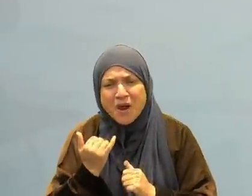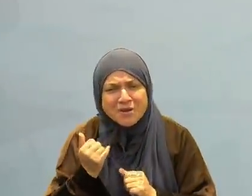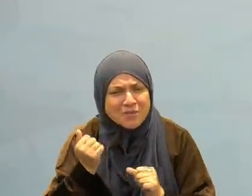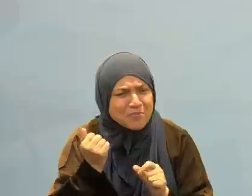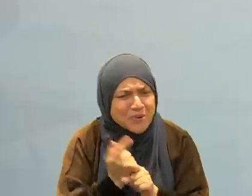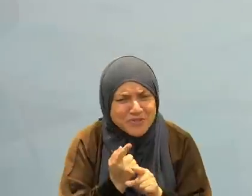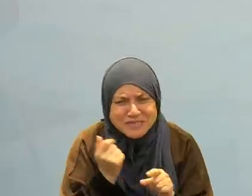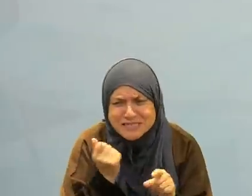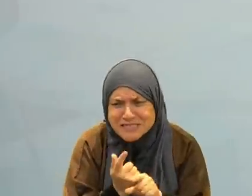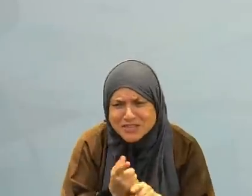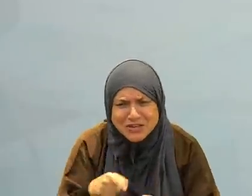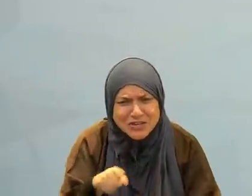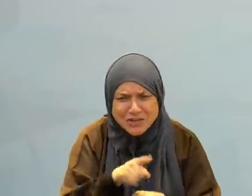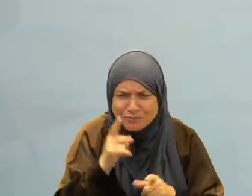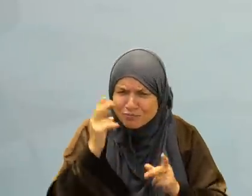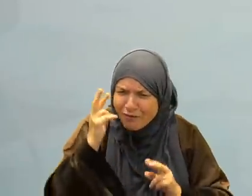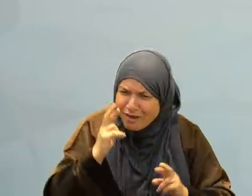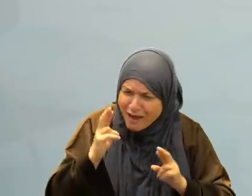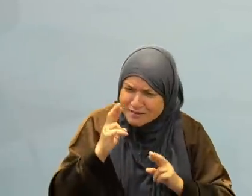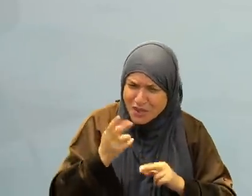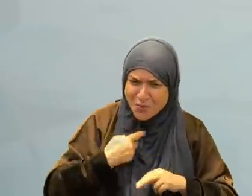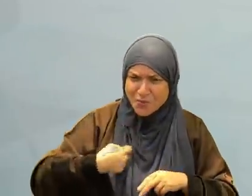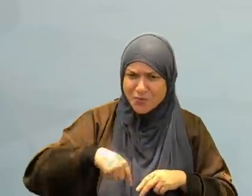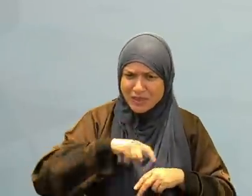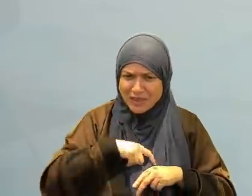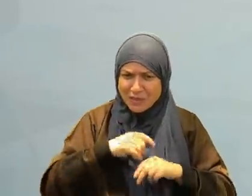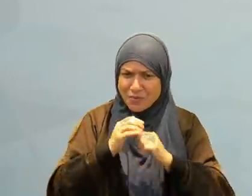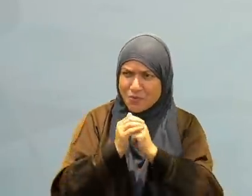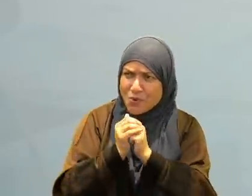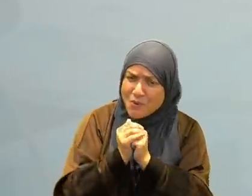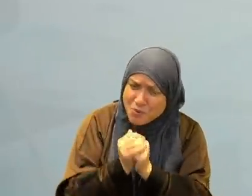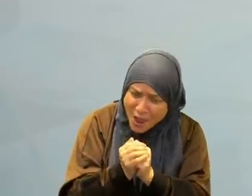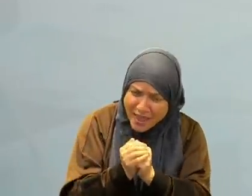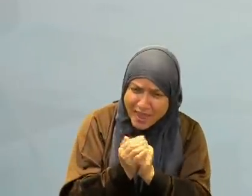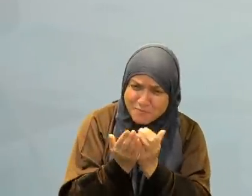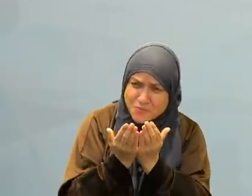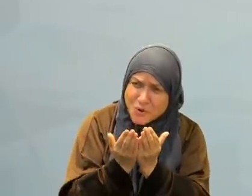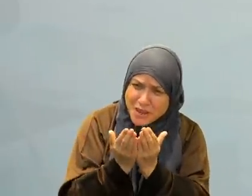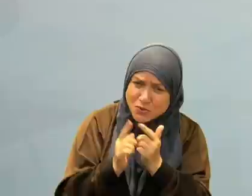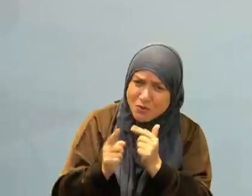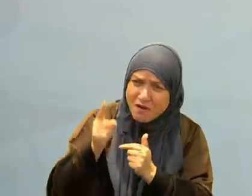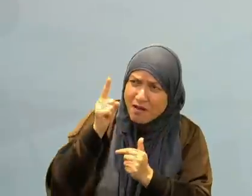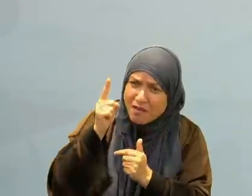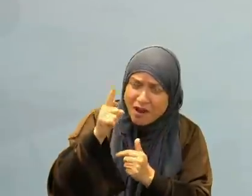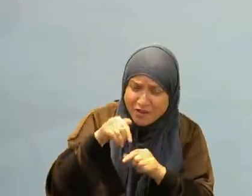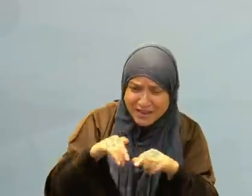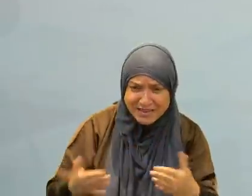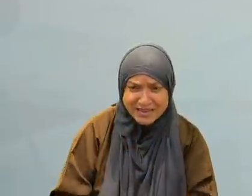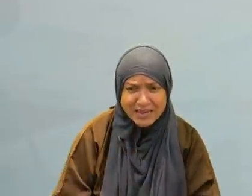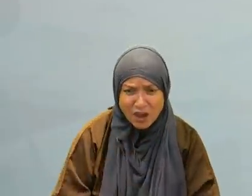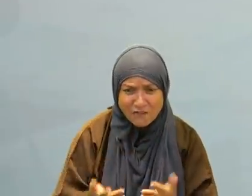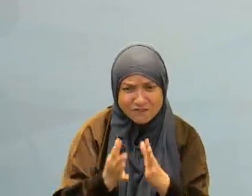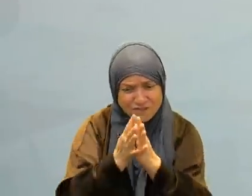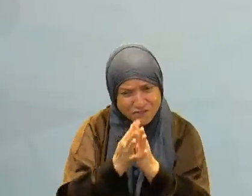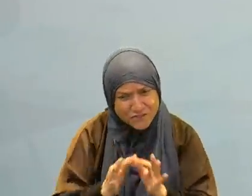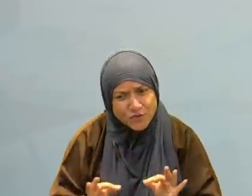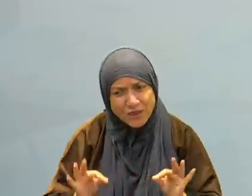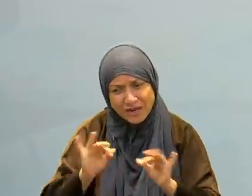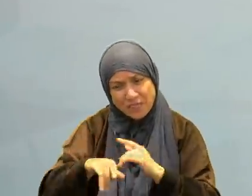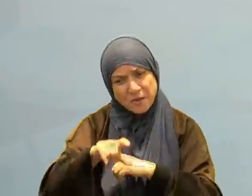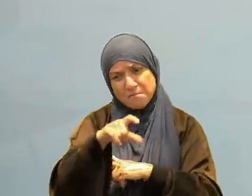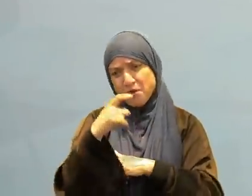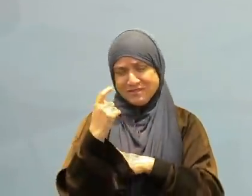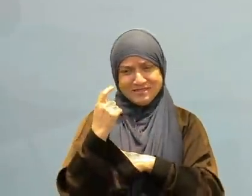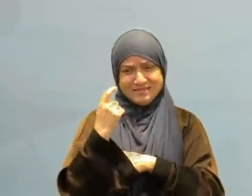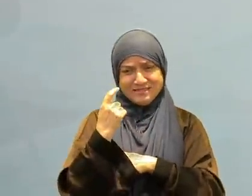are on genocide alert, and it's very real. And subhanAllah, we were looking at the scene 2 years ago of